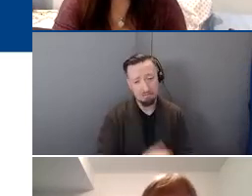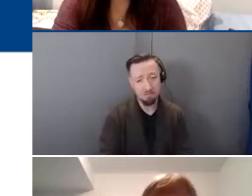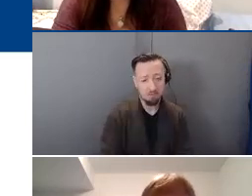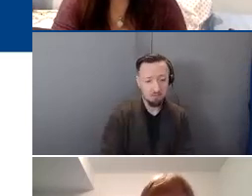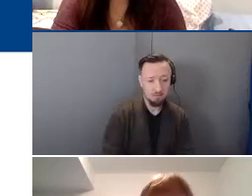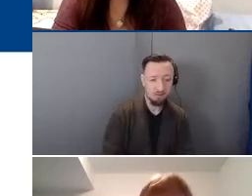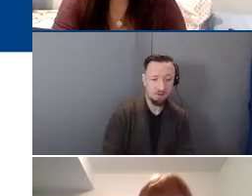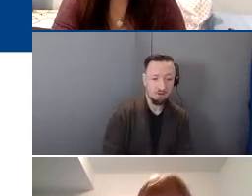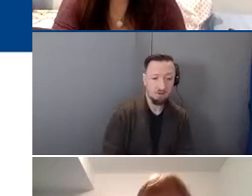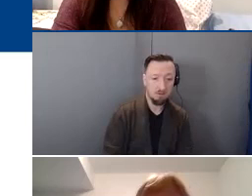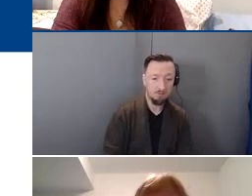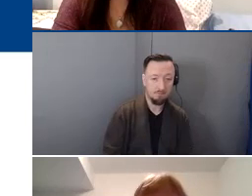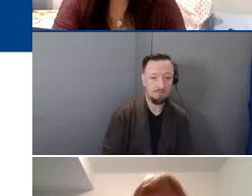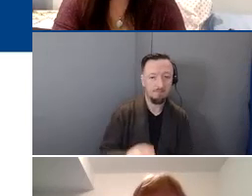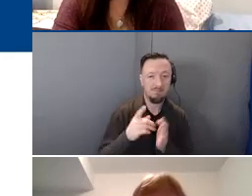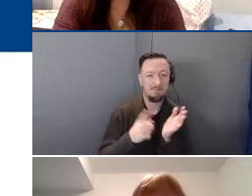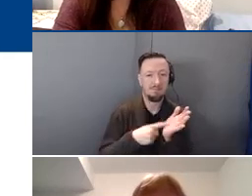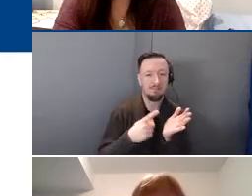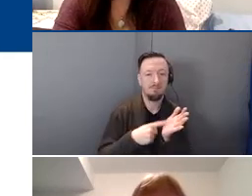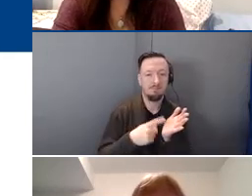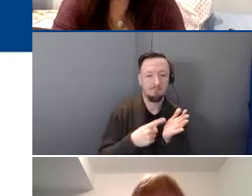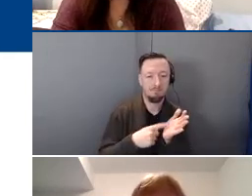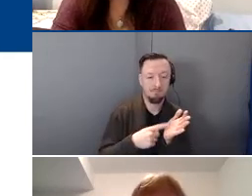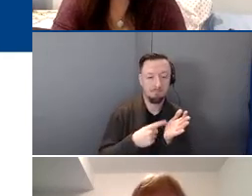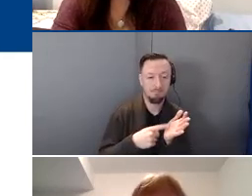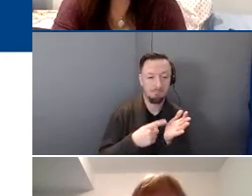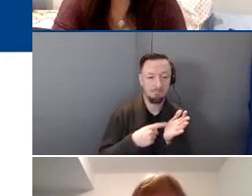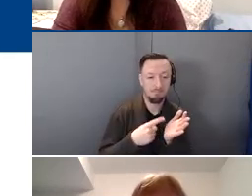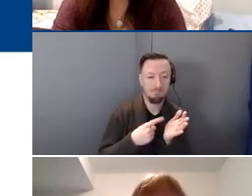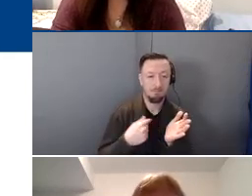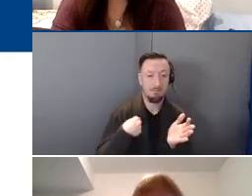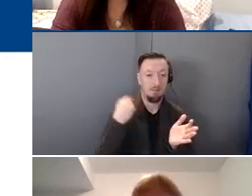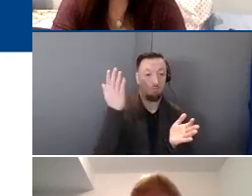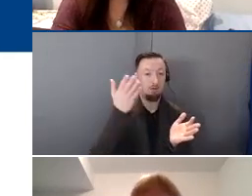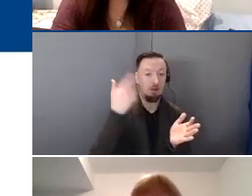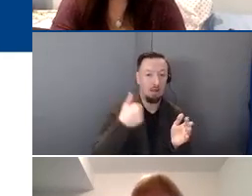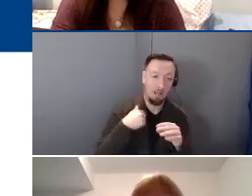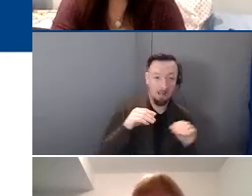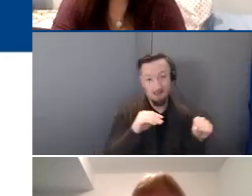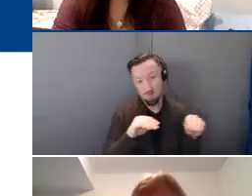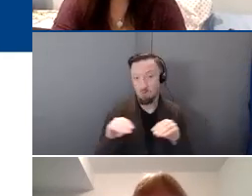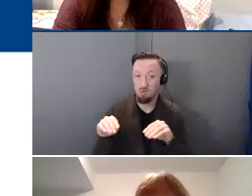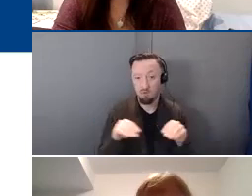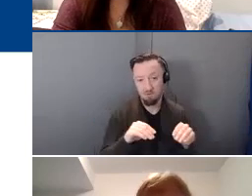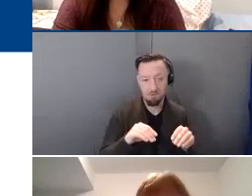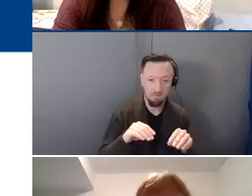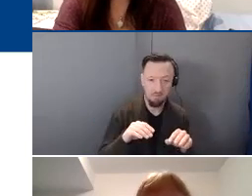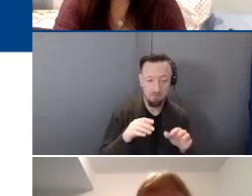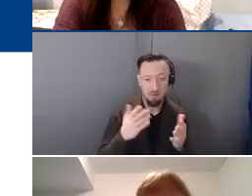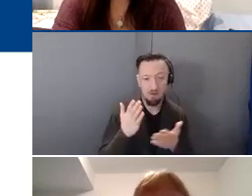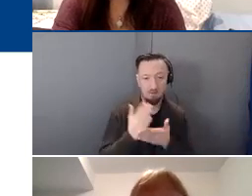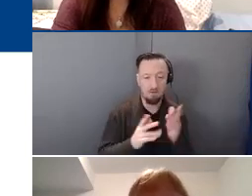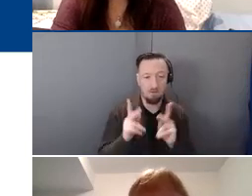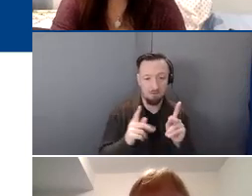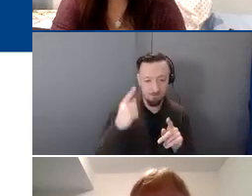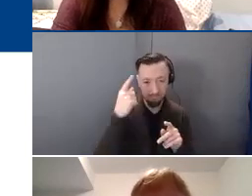Okay. Oh, well, sometimes when sometimes when I'm presenting, I kind of move back and forth. So I know people